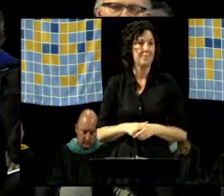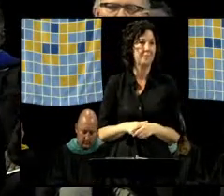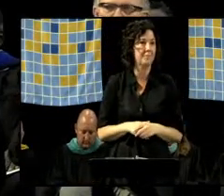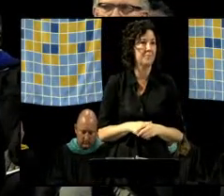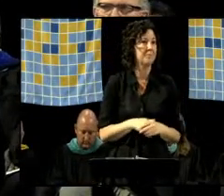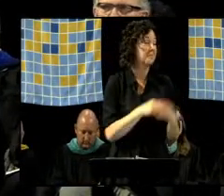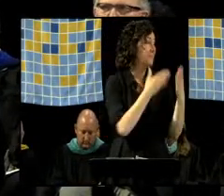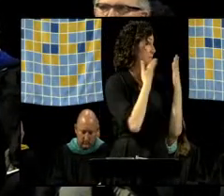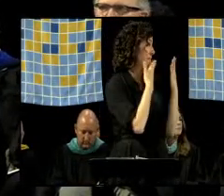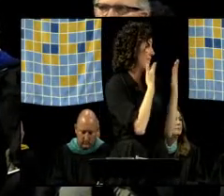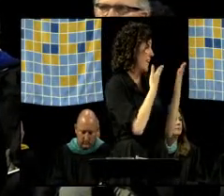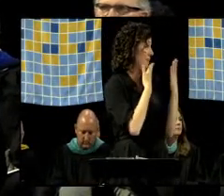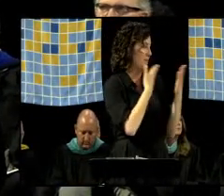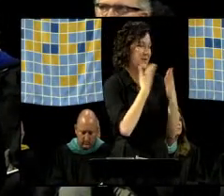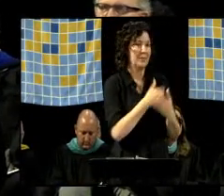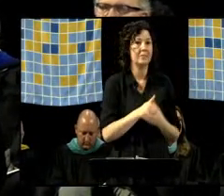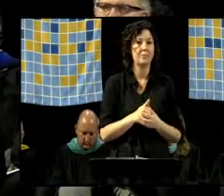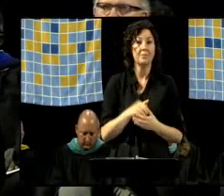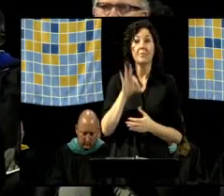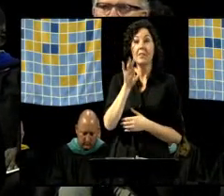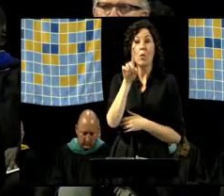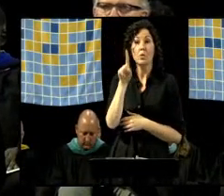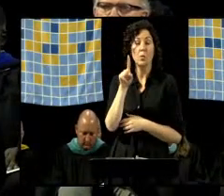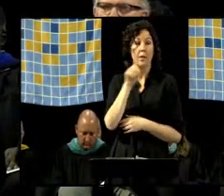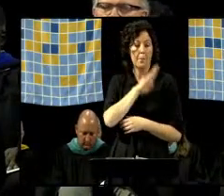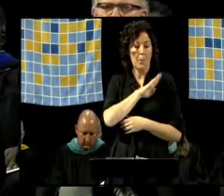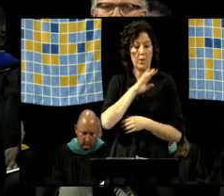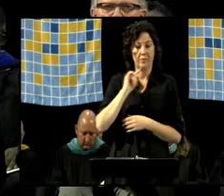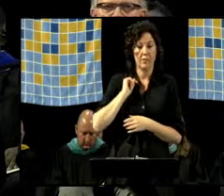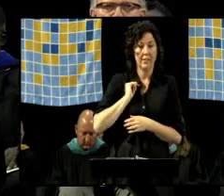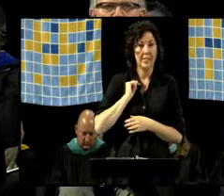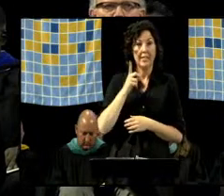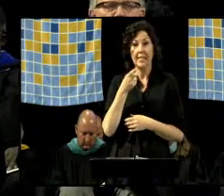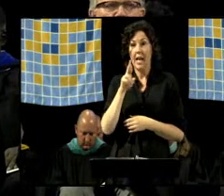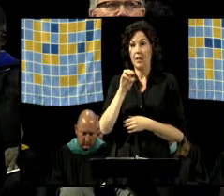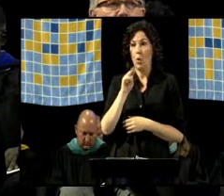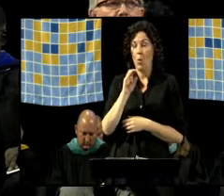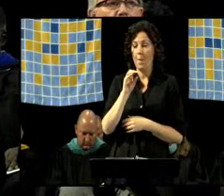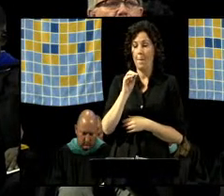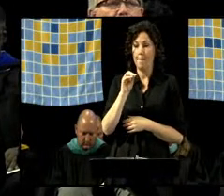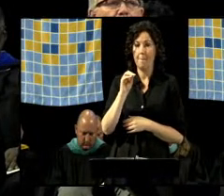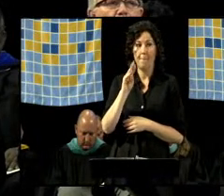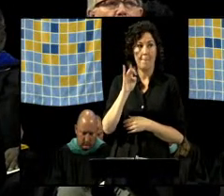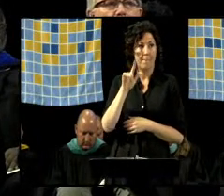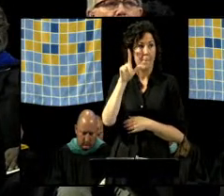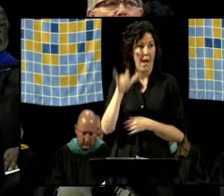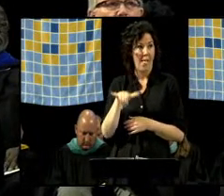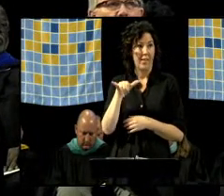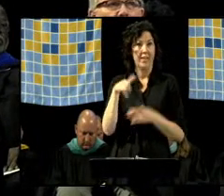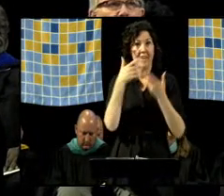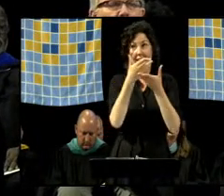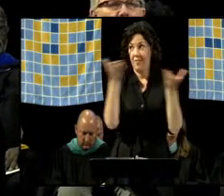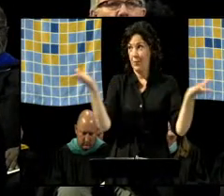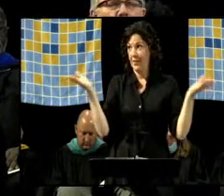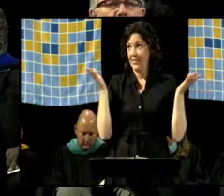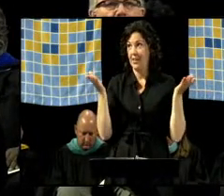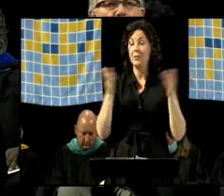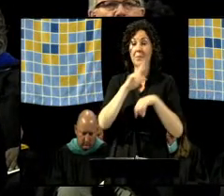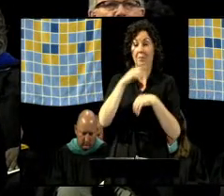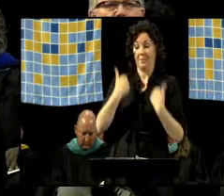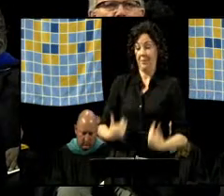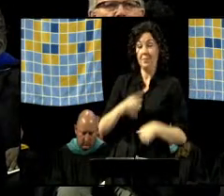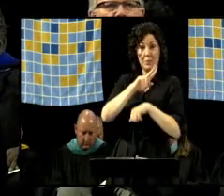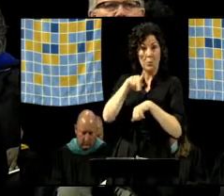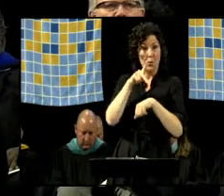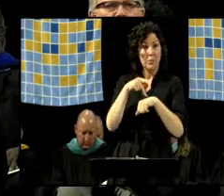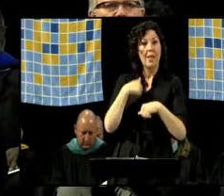Thank you, Amelia. Florence One Board of Trustees, Dr. O'Malley, faculty and guest, as principal of South Florence High School,